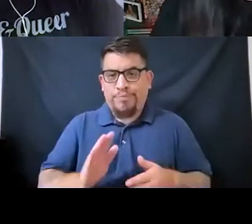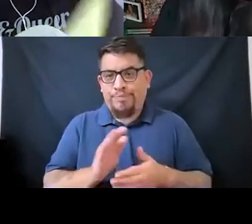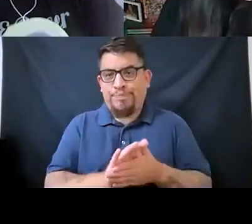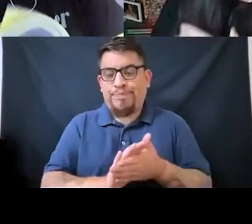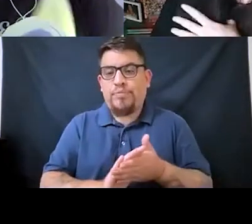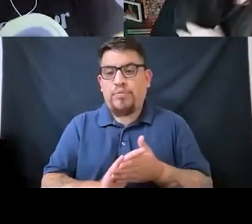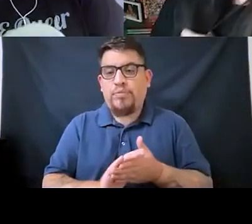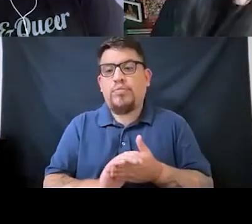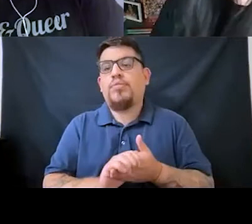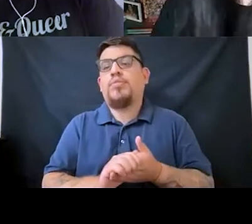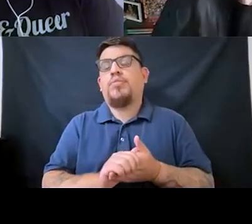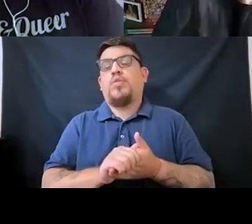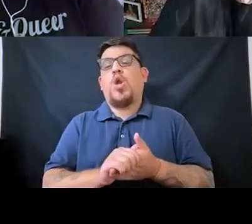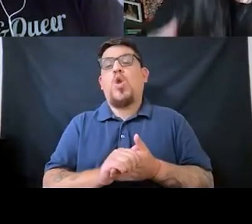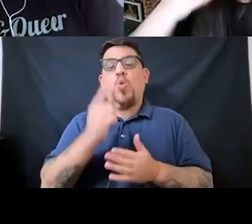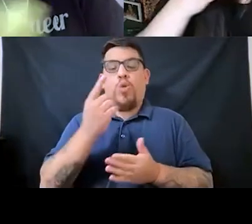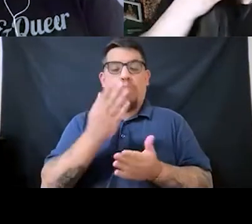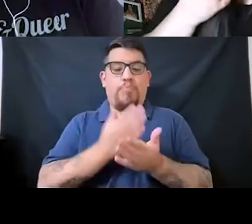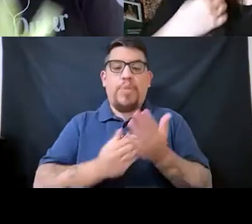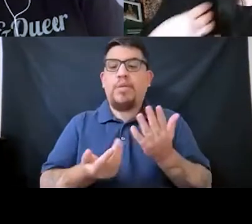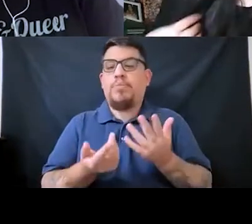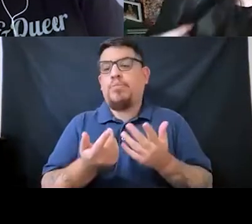This is one of the pieces where